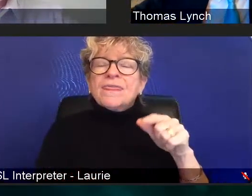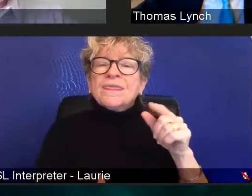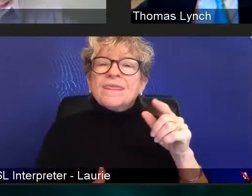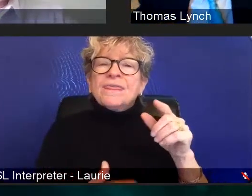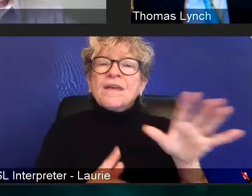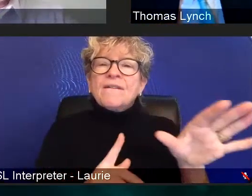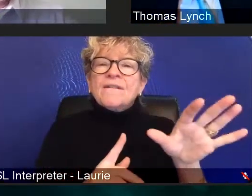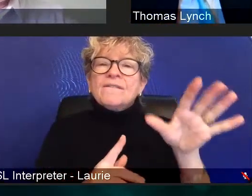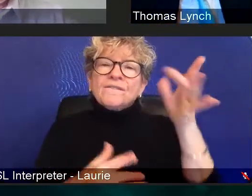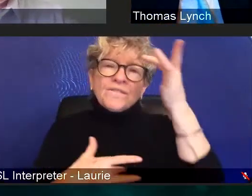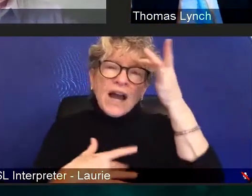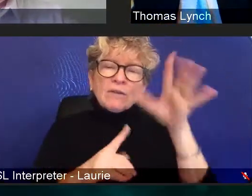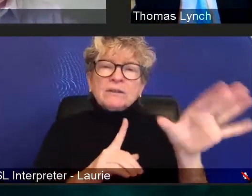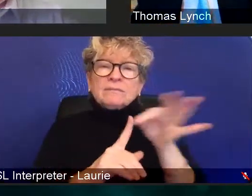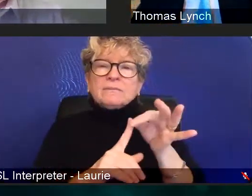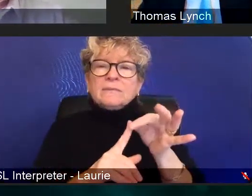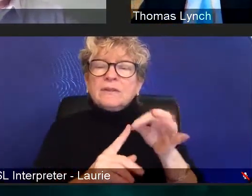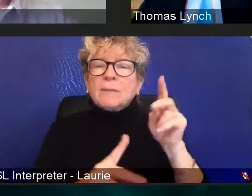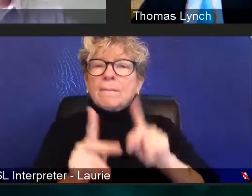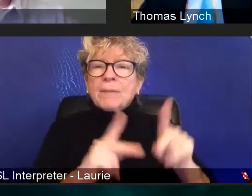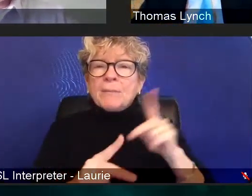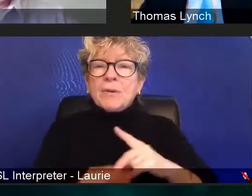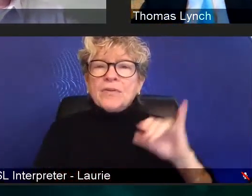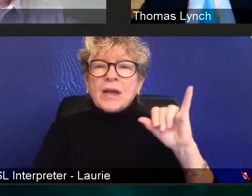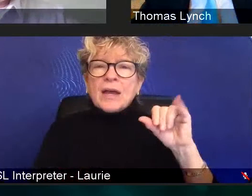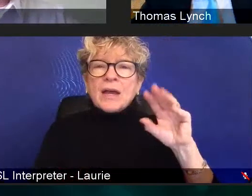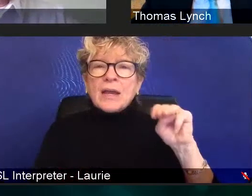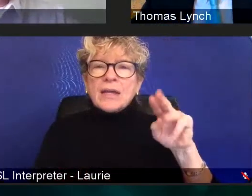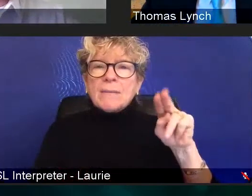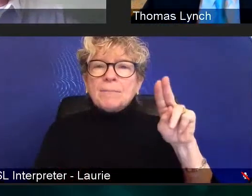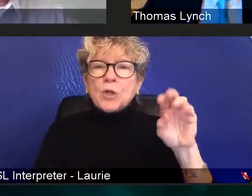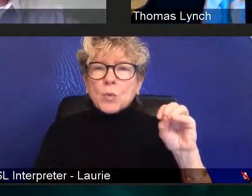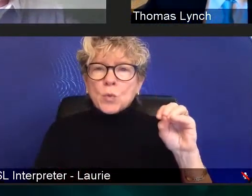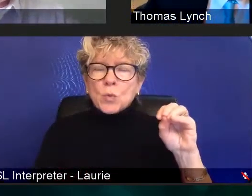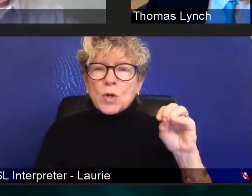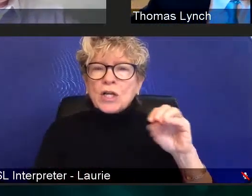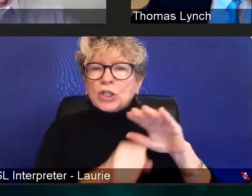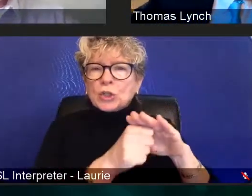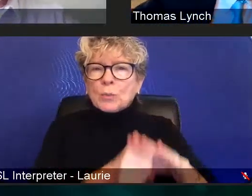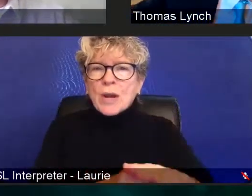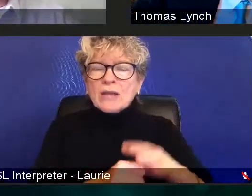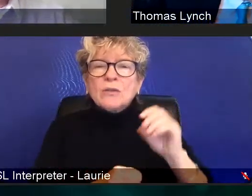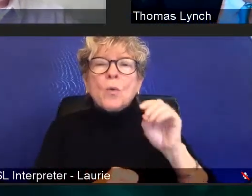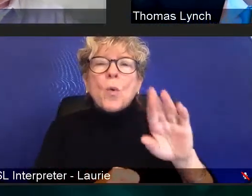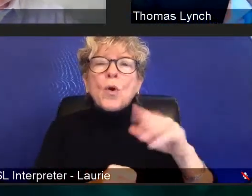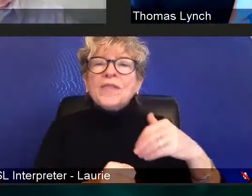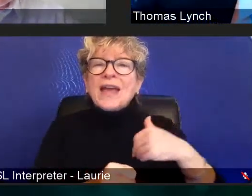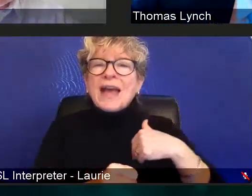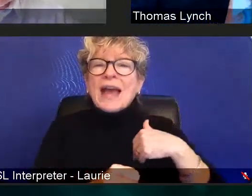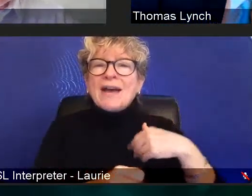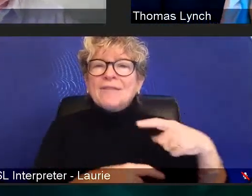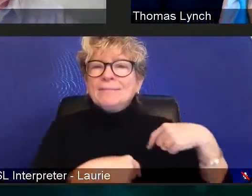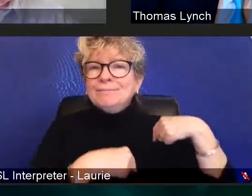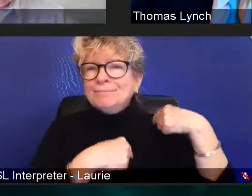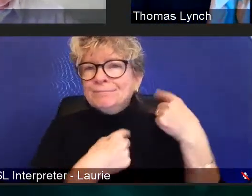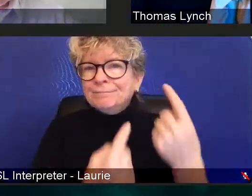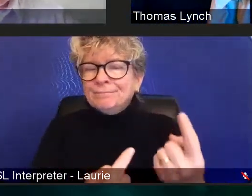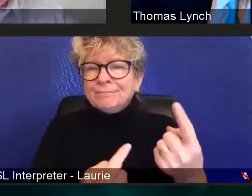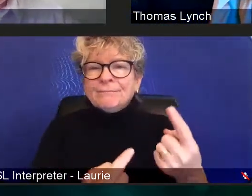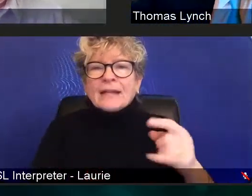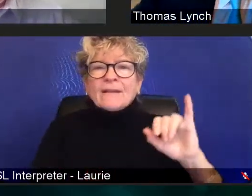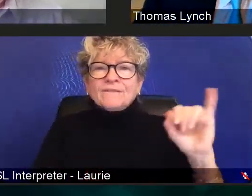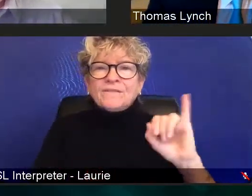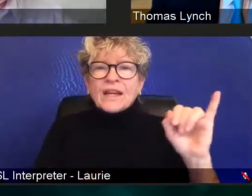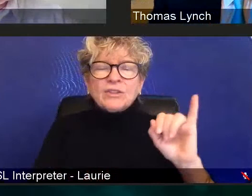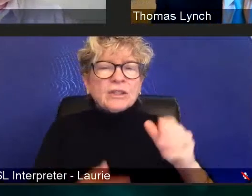are perhaps immunosuppressed or have prolonged infections despite immunotherapy